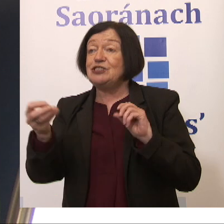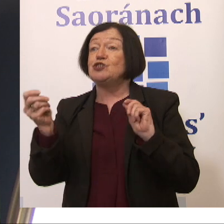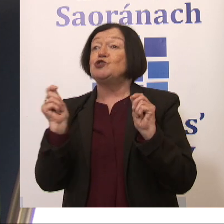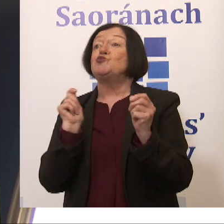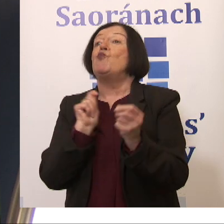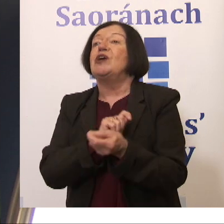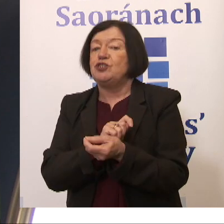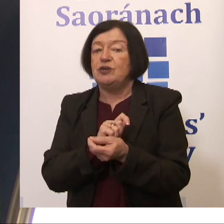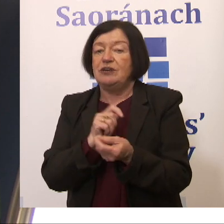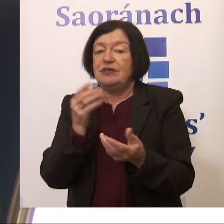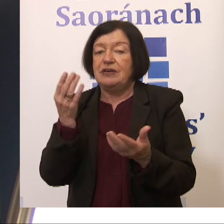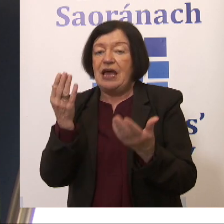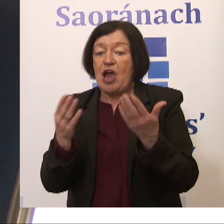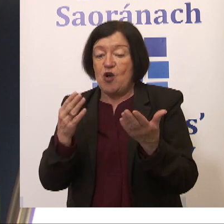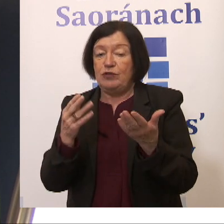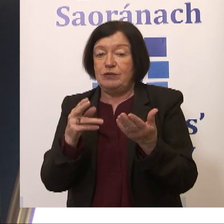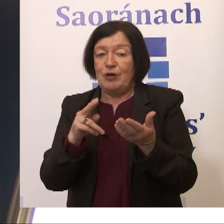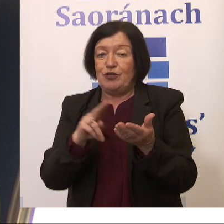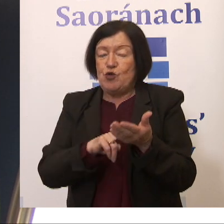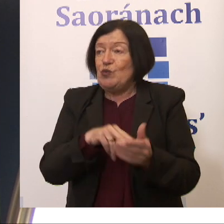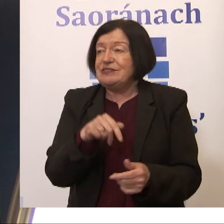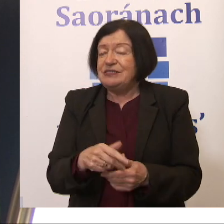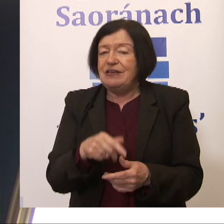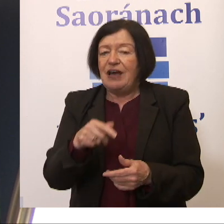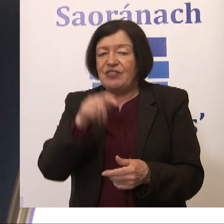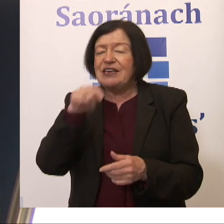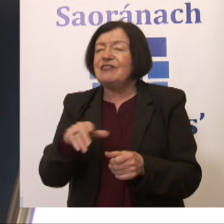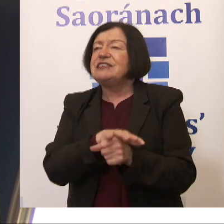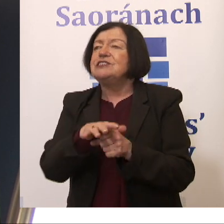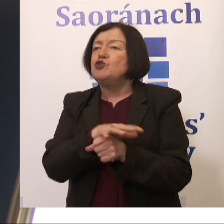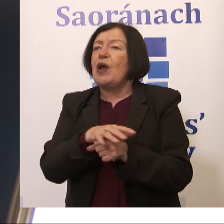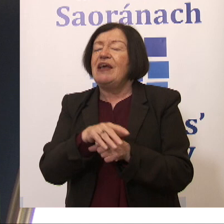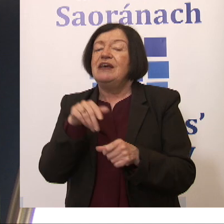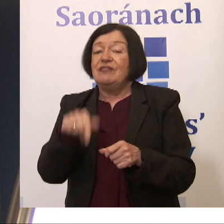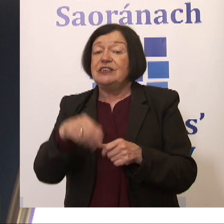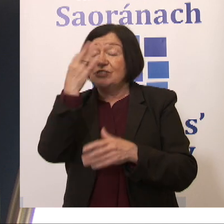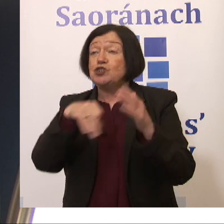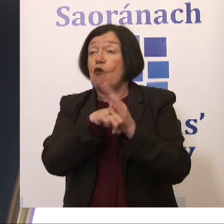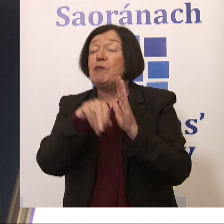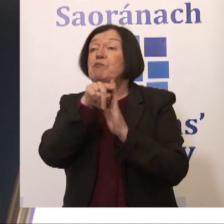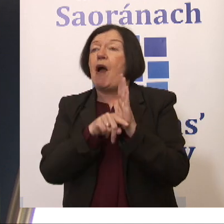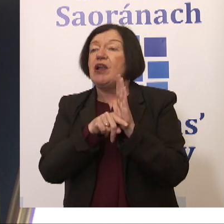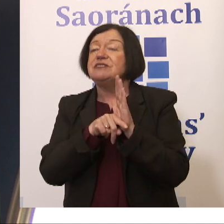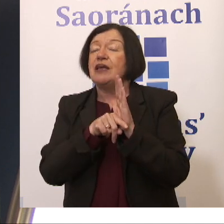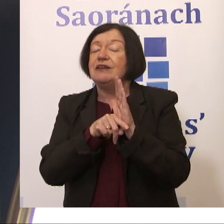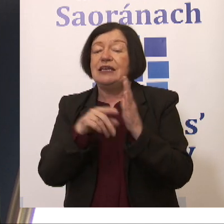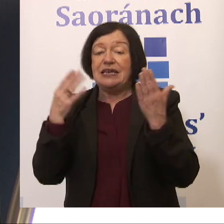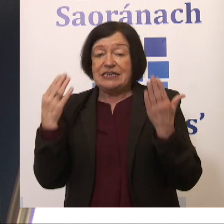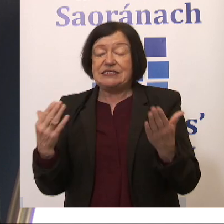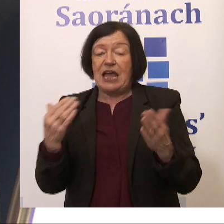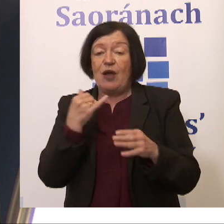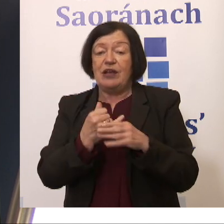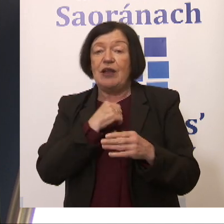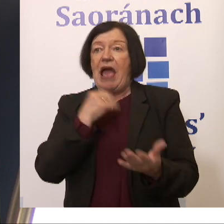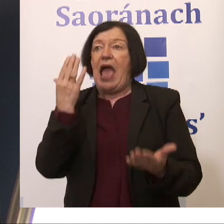immediately to how do we implement this. And I think in this case, James, I think this is government policy, so it is now into the how